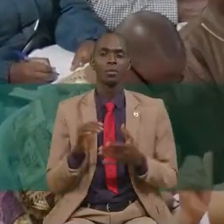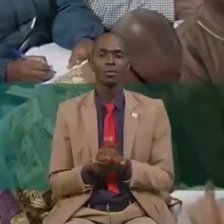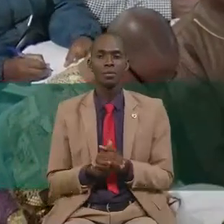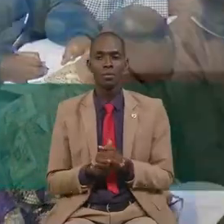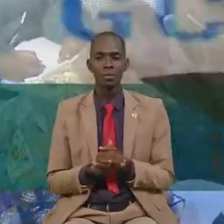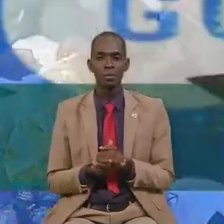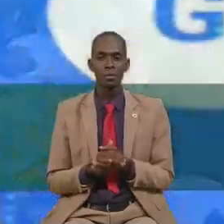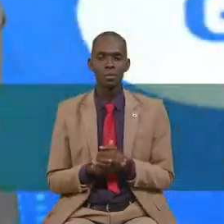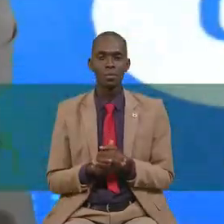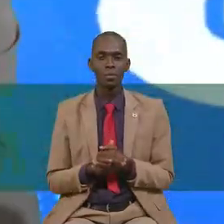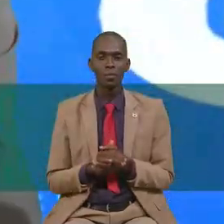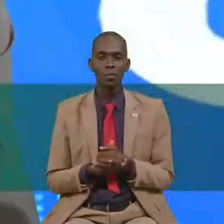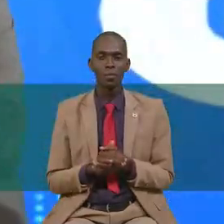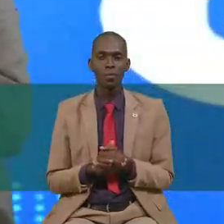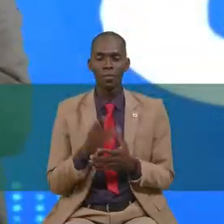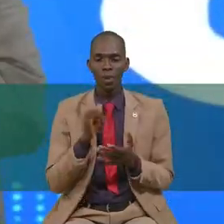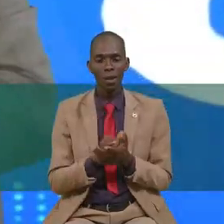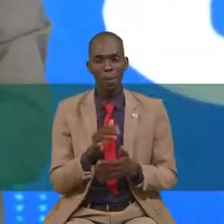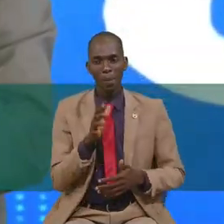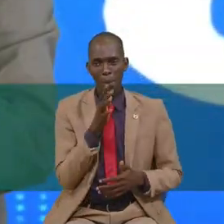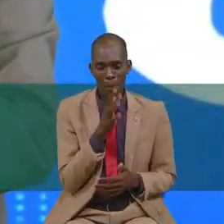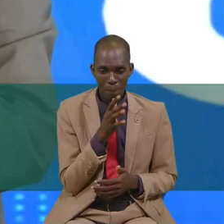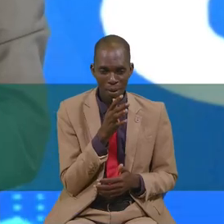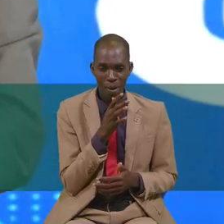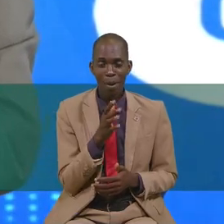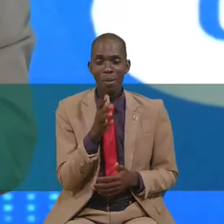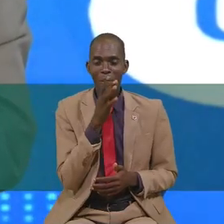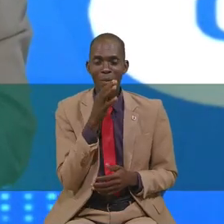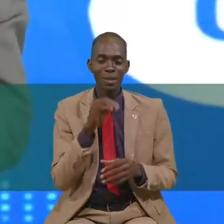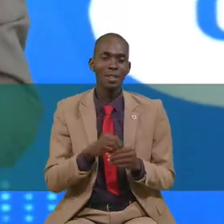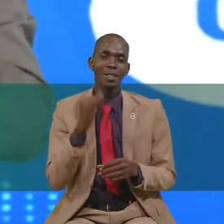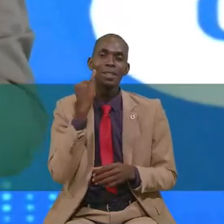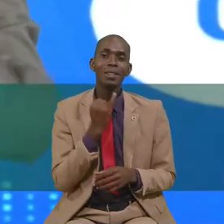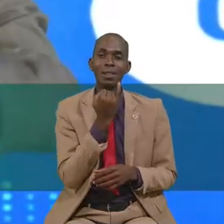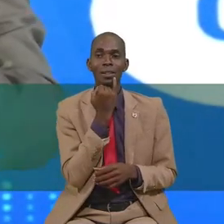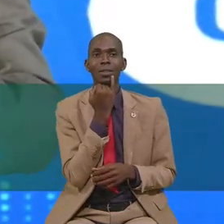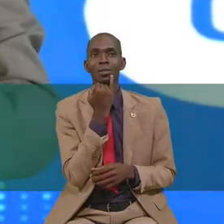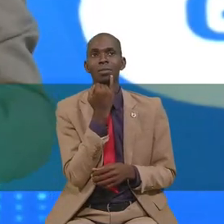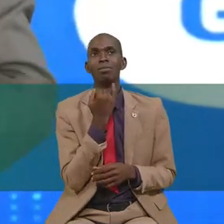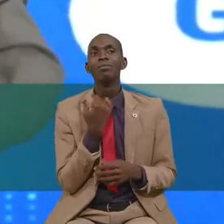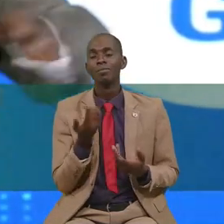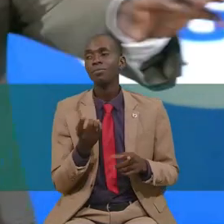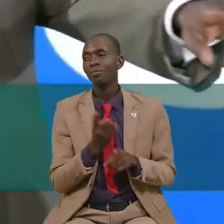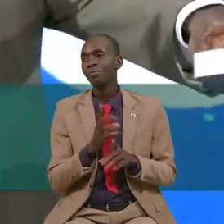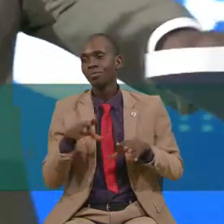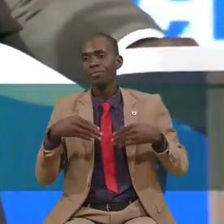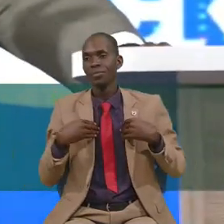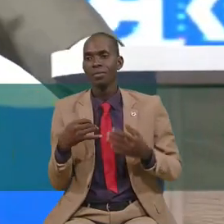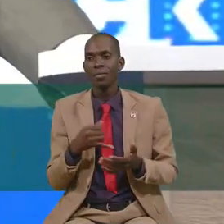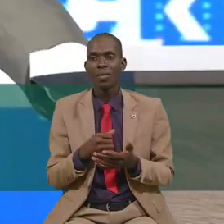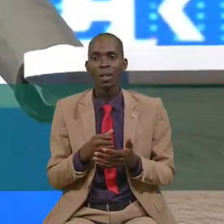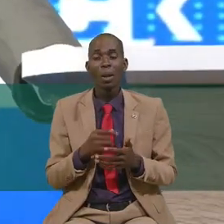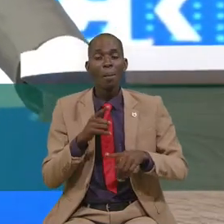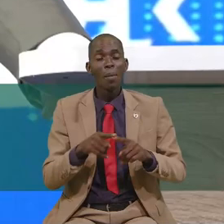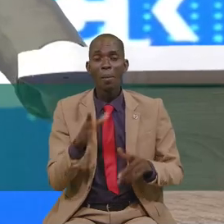They say, mommy, mother in Israel. See, you just accept. But mother in